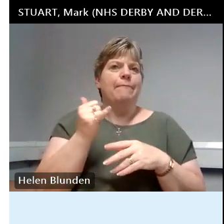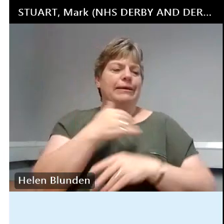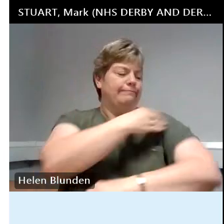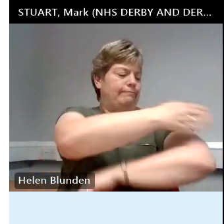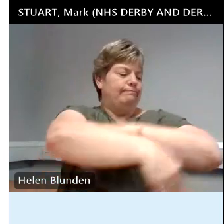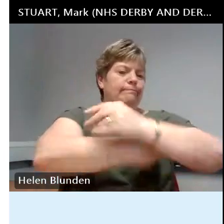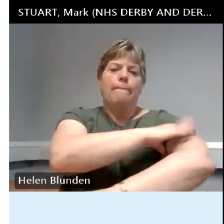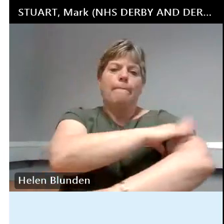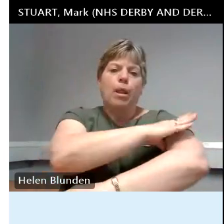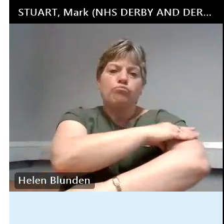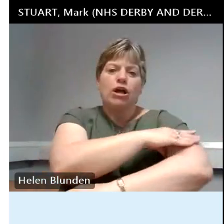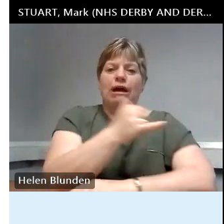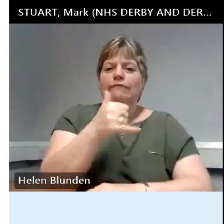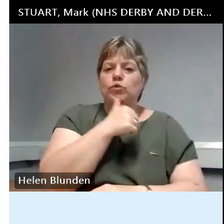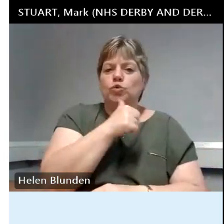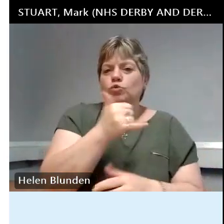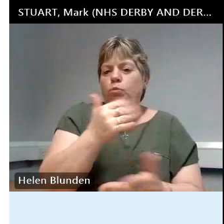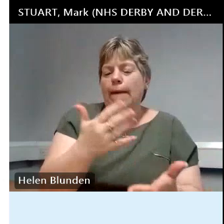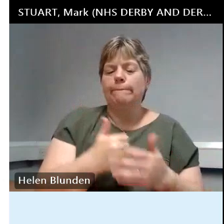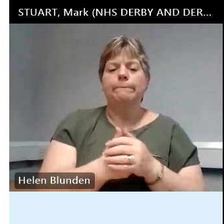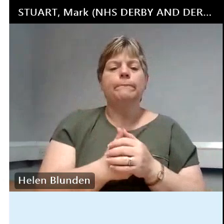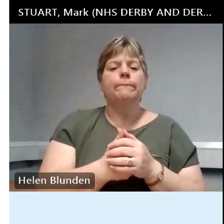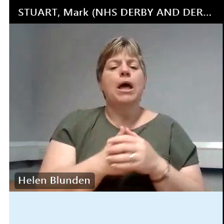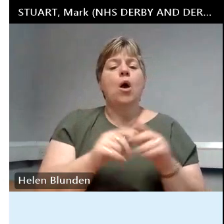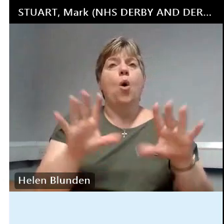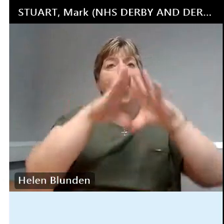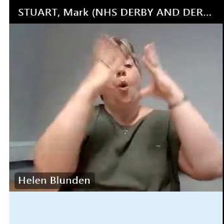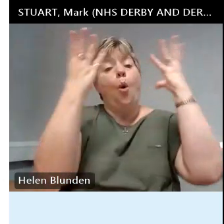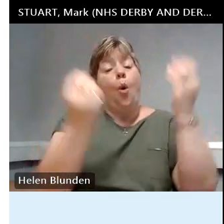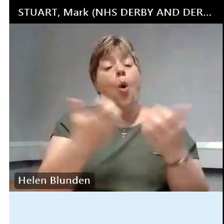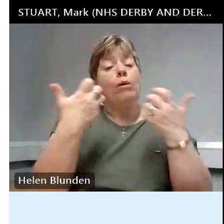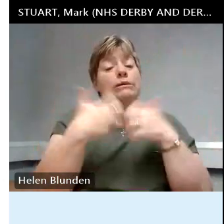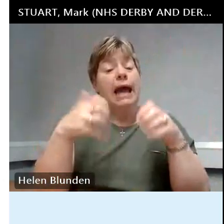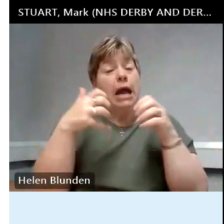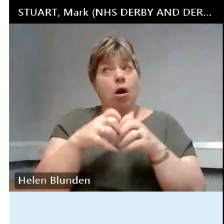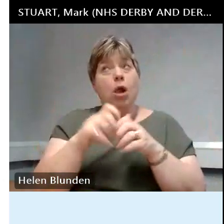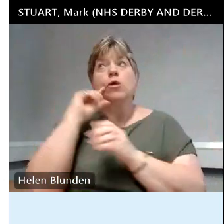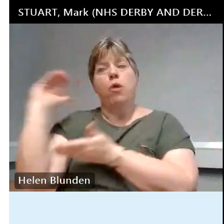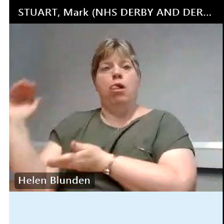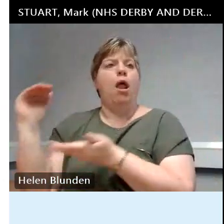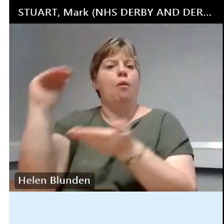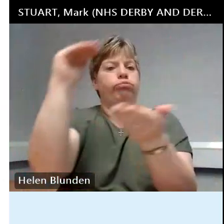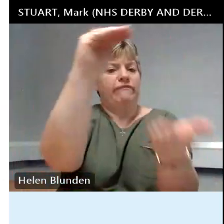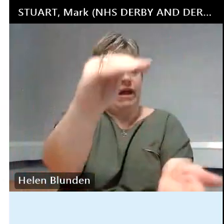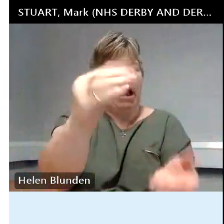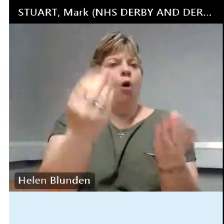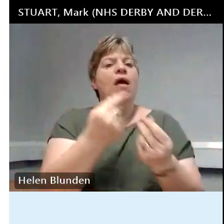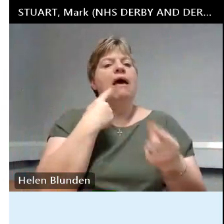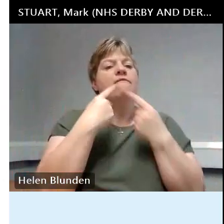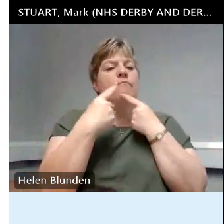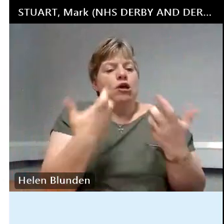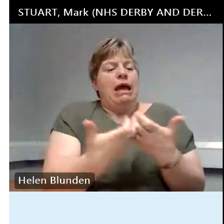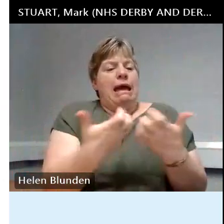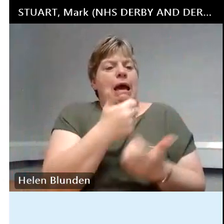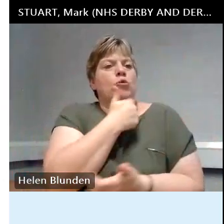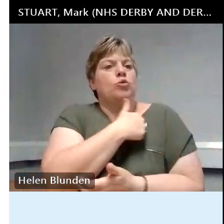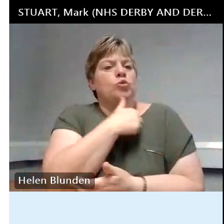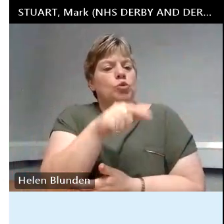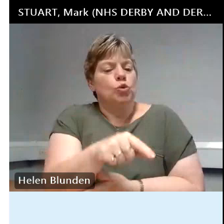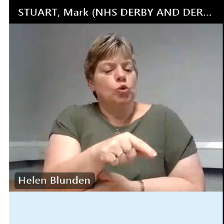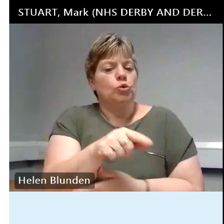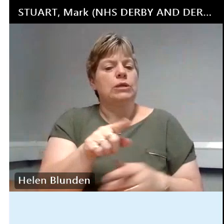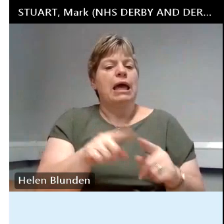just alluded to. And all the technology you would need would be provided to you with clear instructions. And